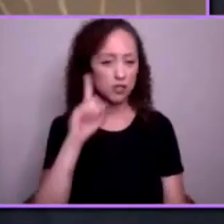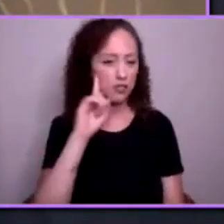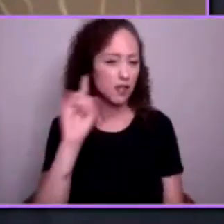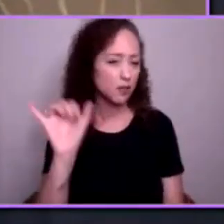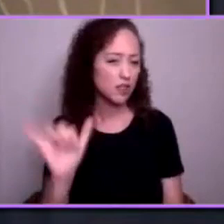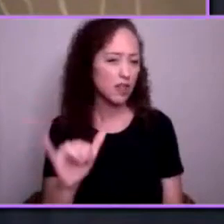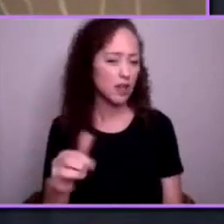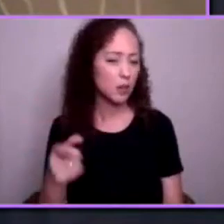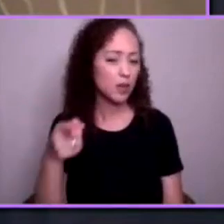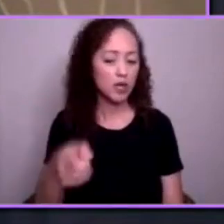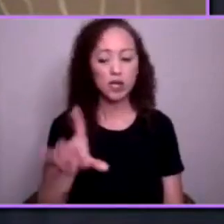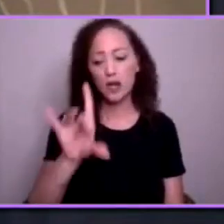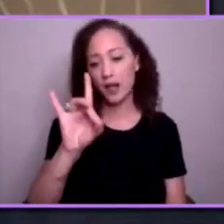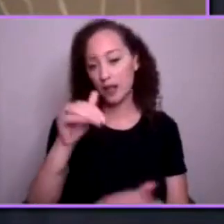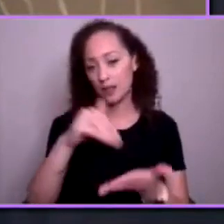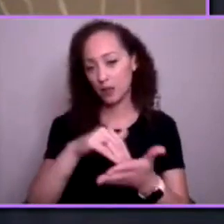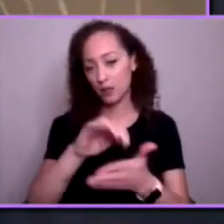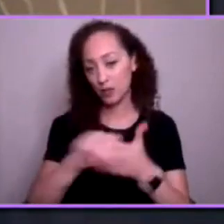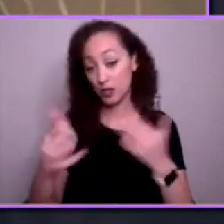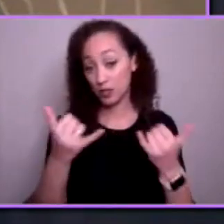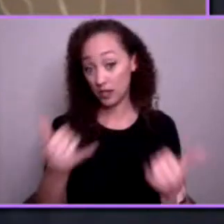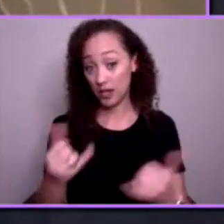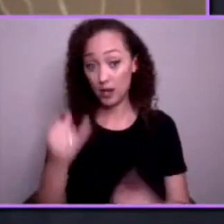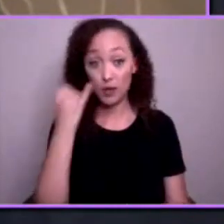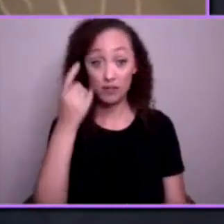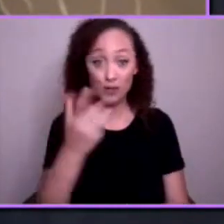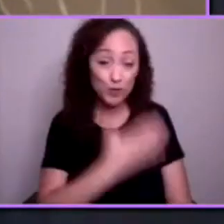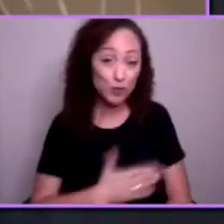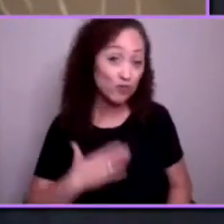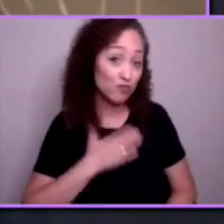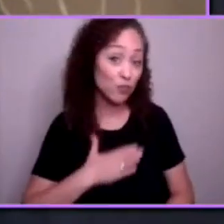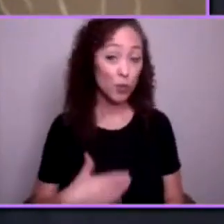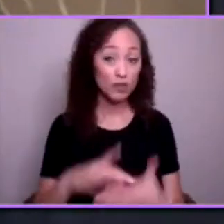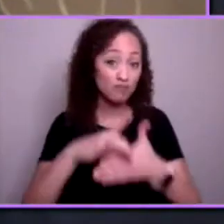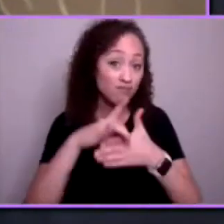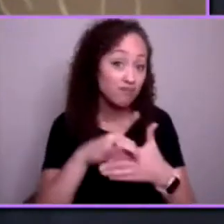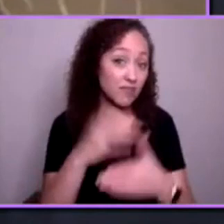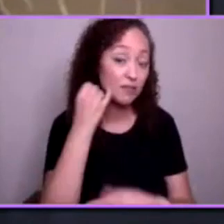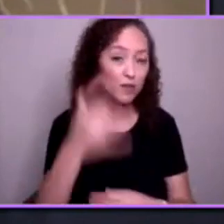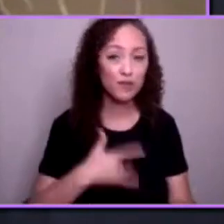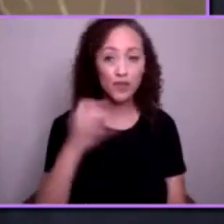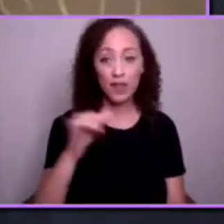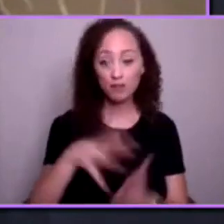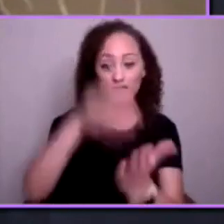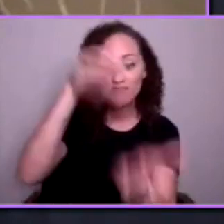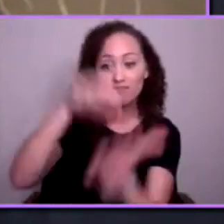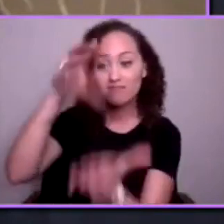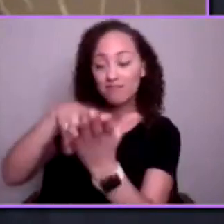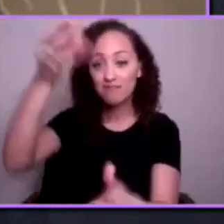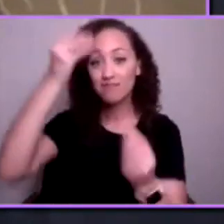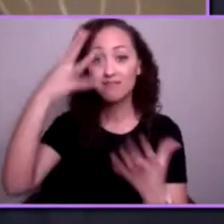enjoying the content, if you feel like this is relevant, if you feel like you're getting some information out of this, and you have some money to donate,